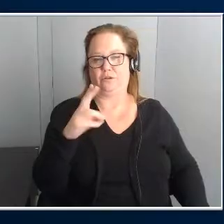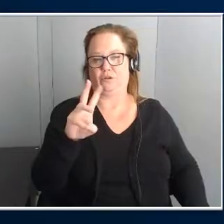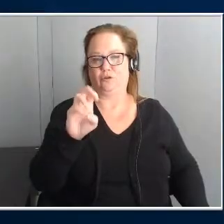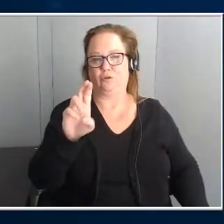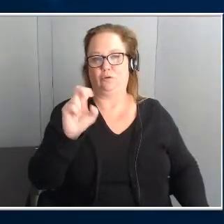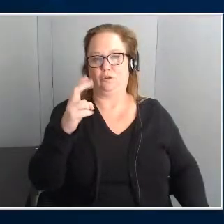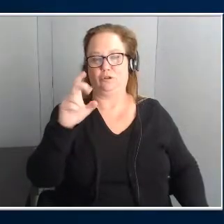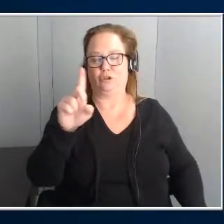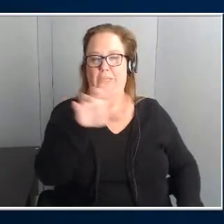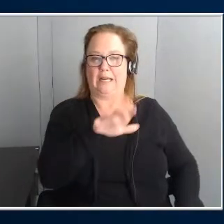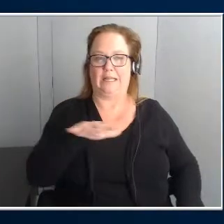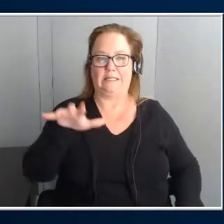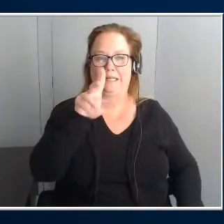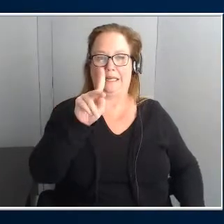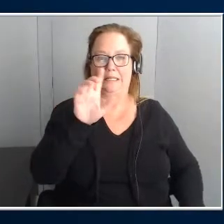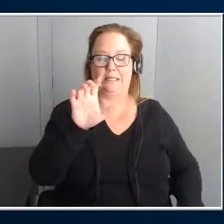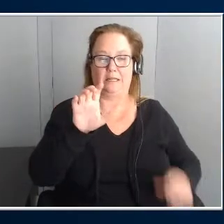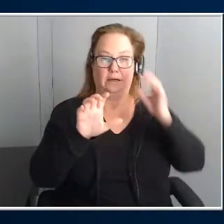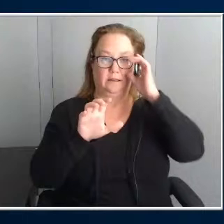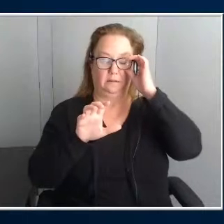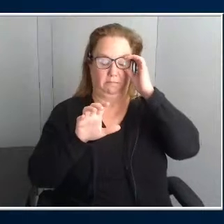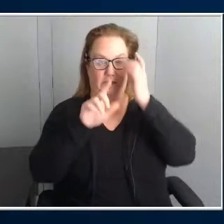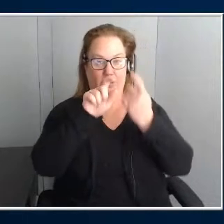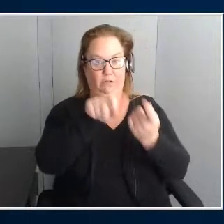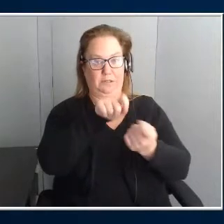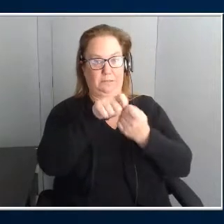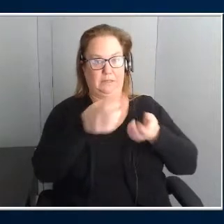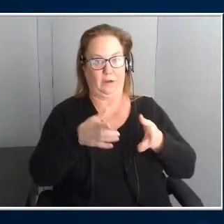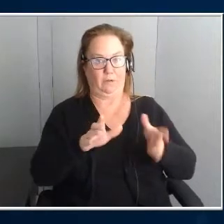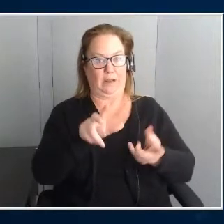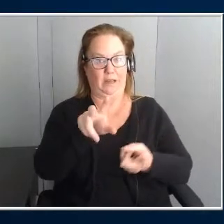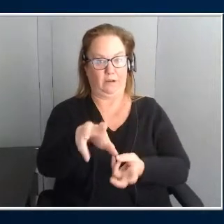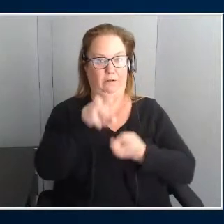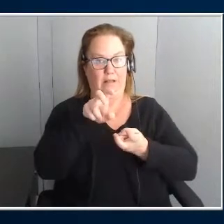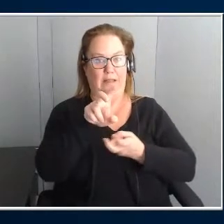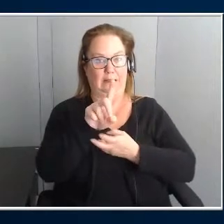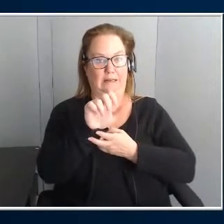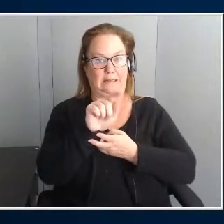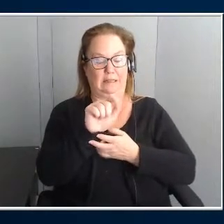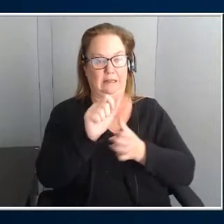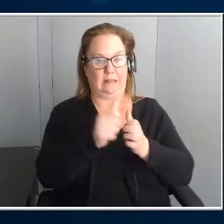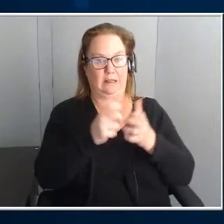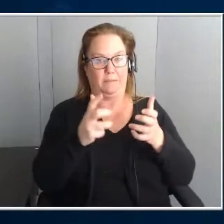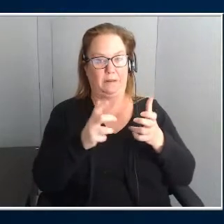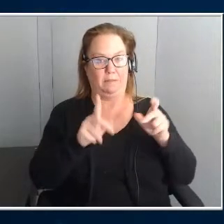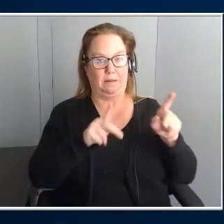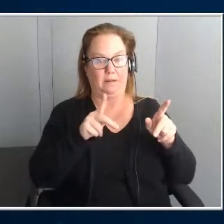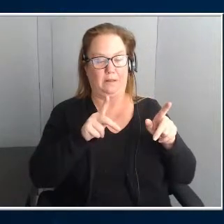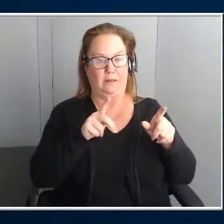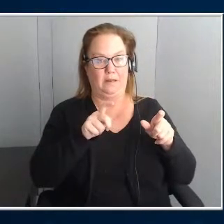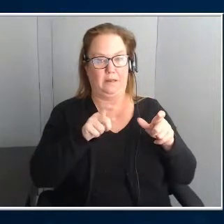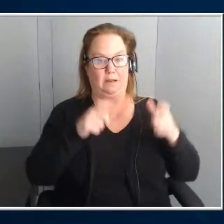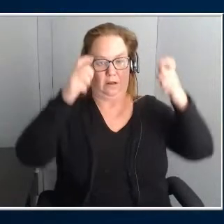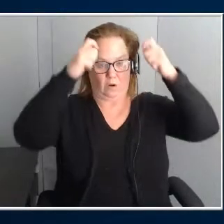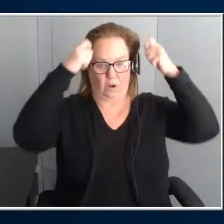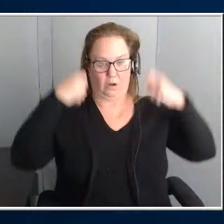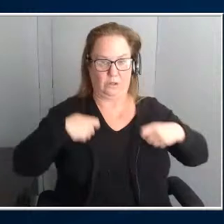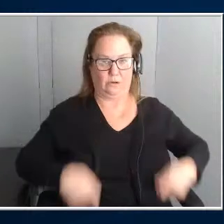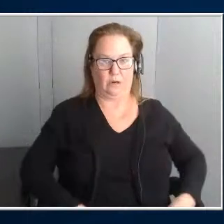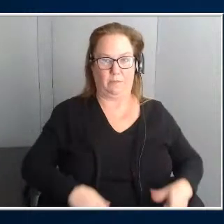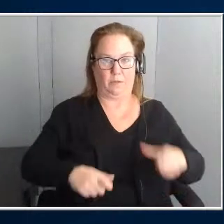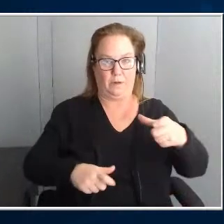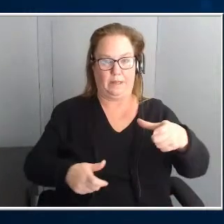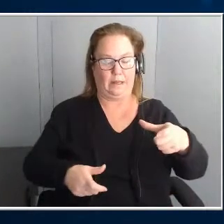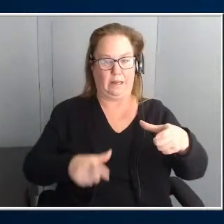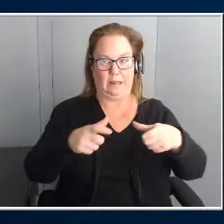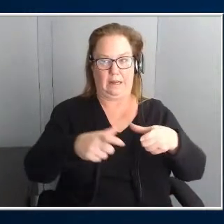a specific way you have to collect that data? I mean, is it like a bunch of people all suited up with a specific cup, or